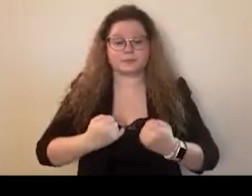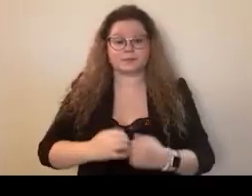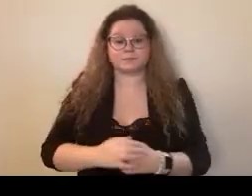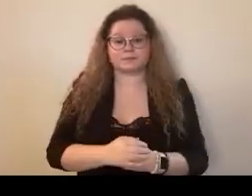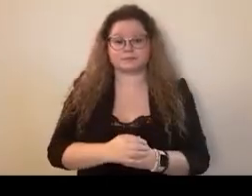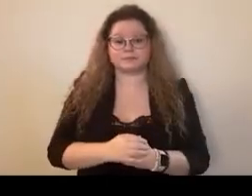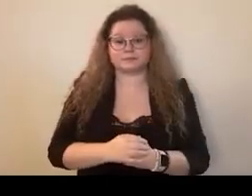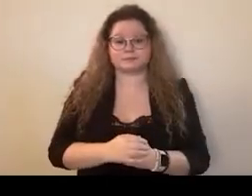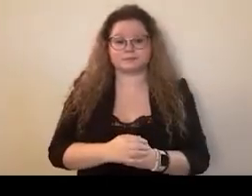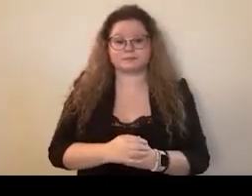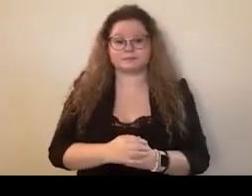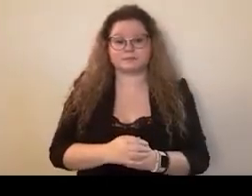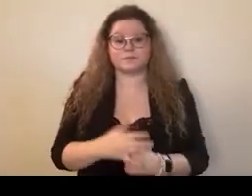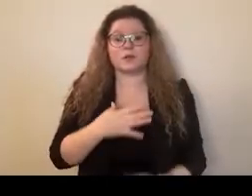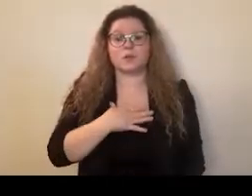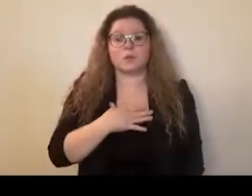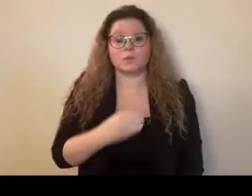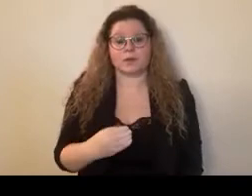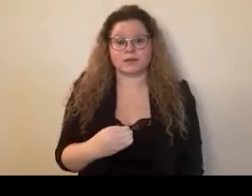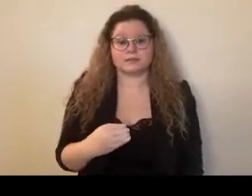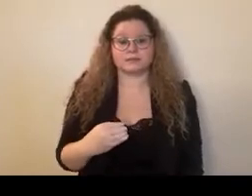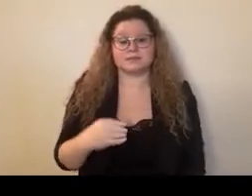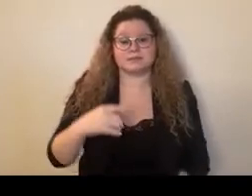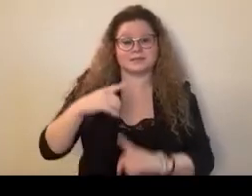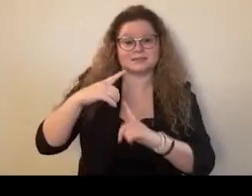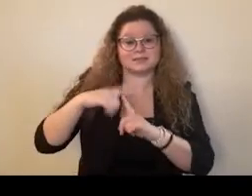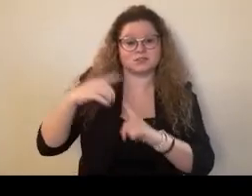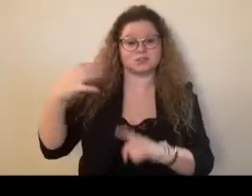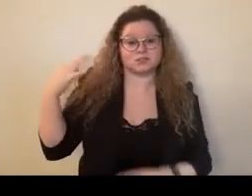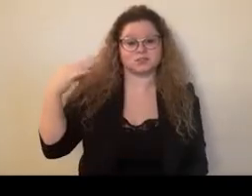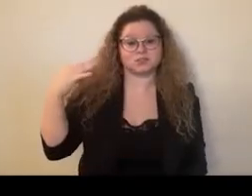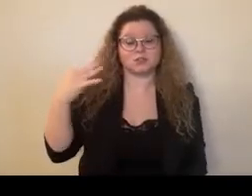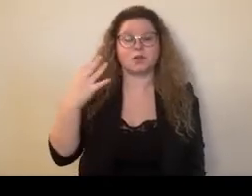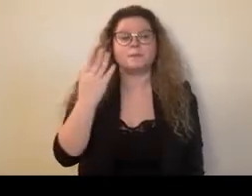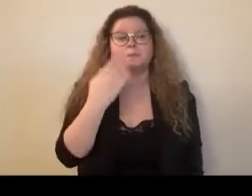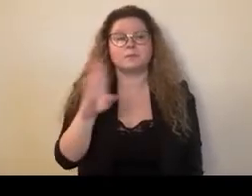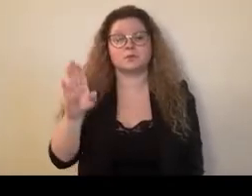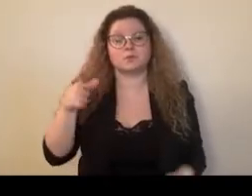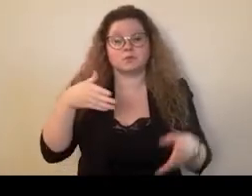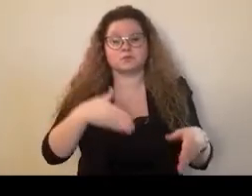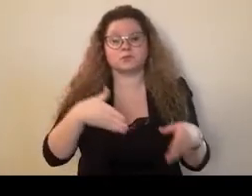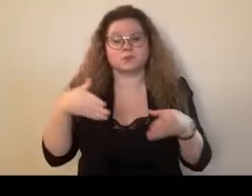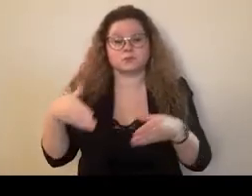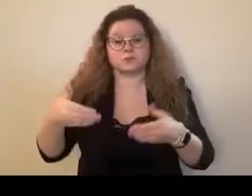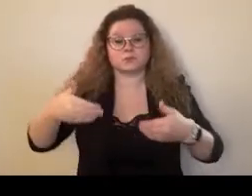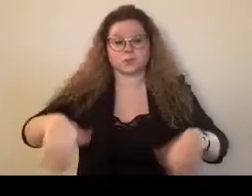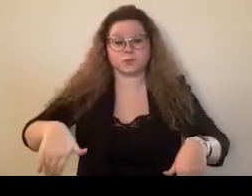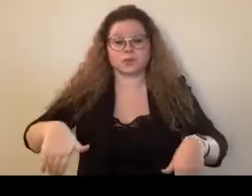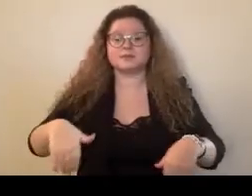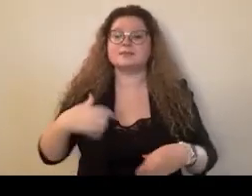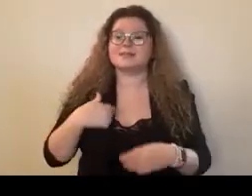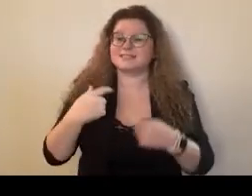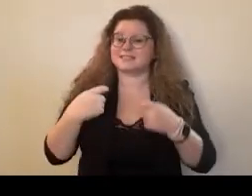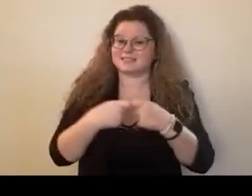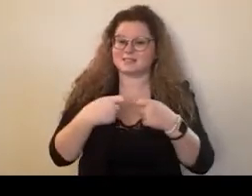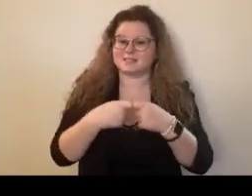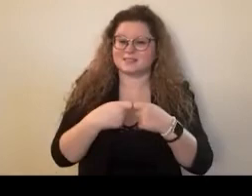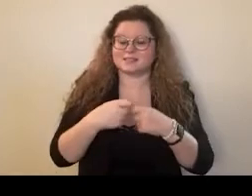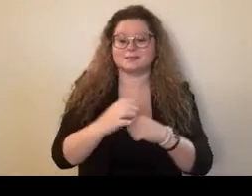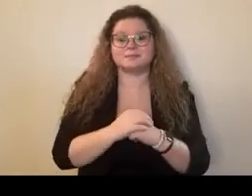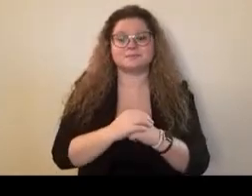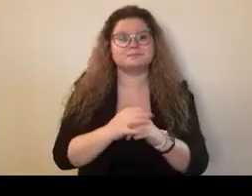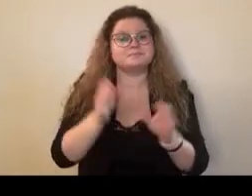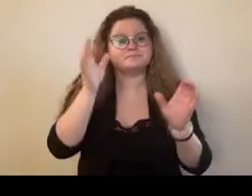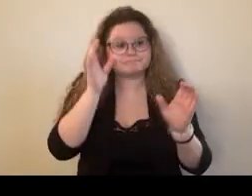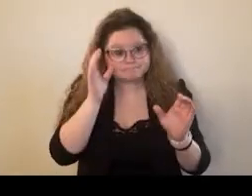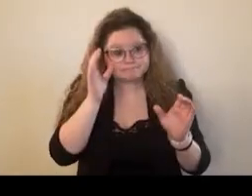has a white t-shirt, sky blue shorts, and sneakers on. She's listening